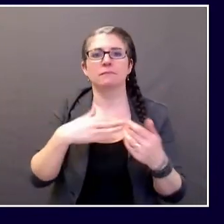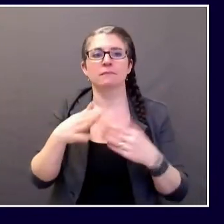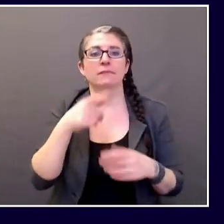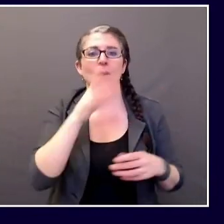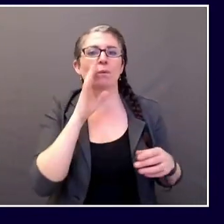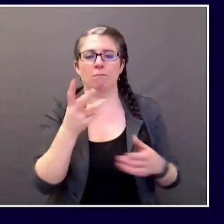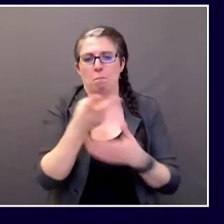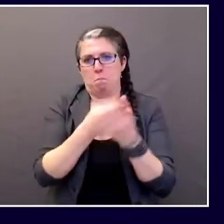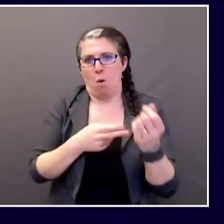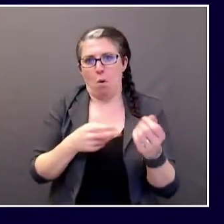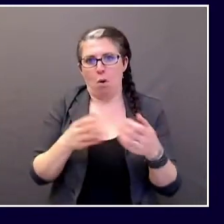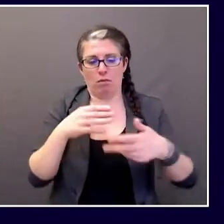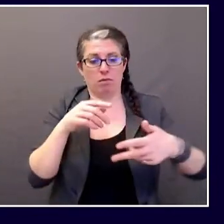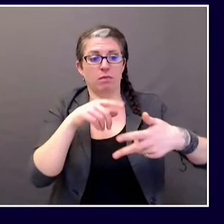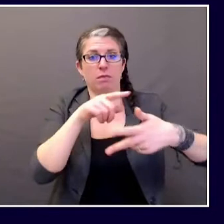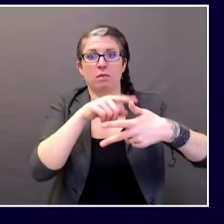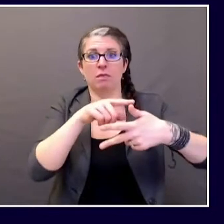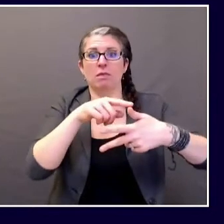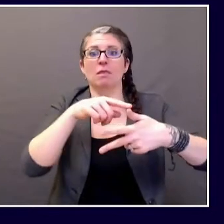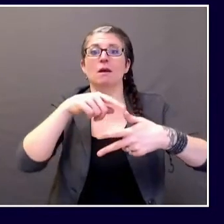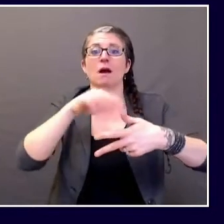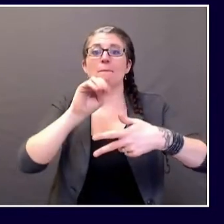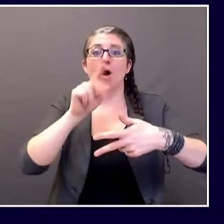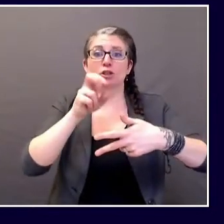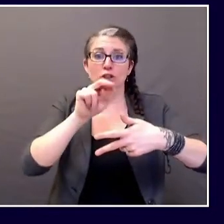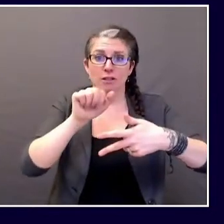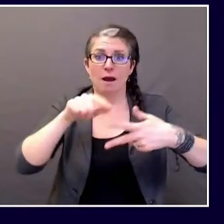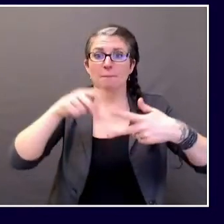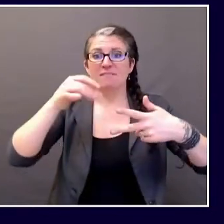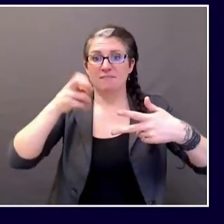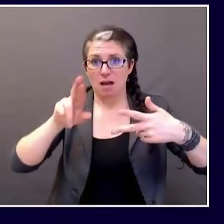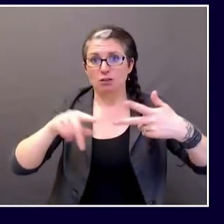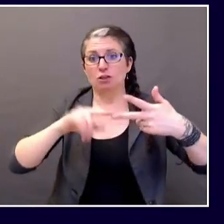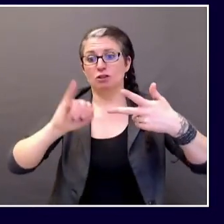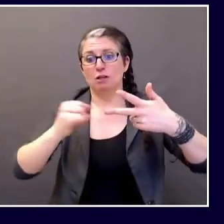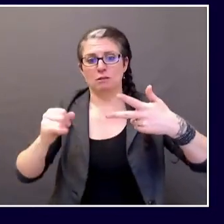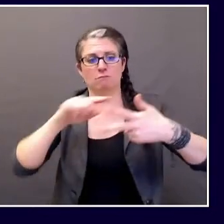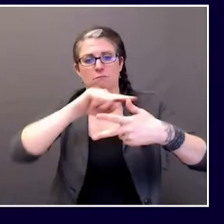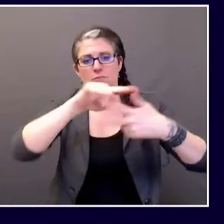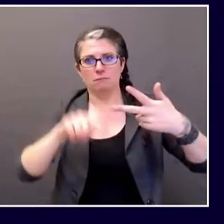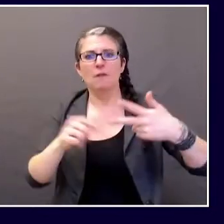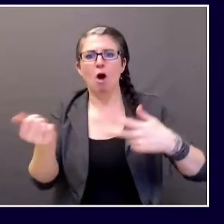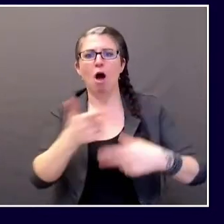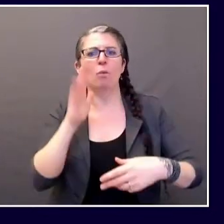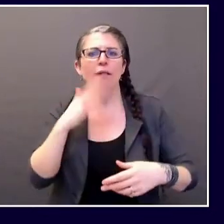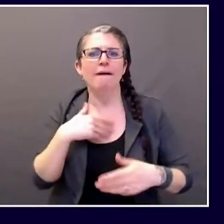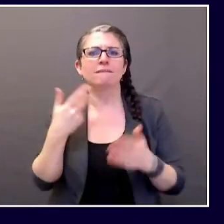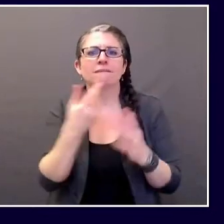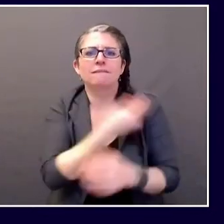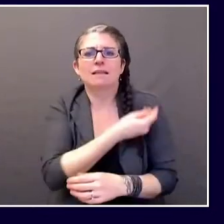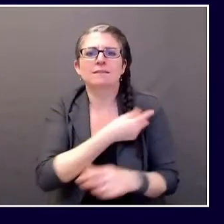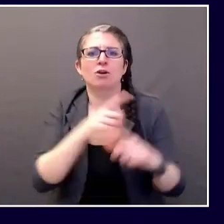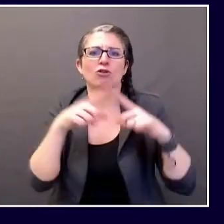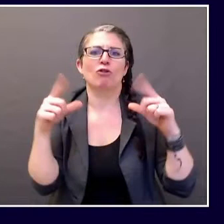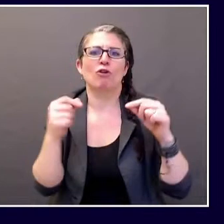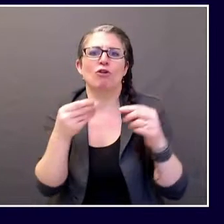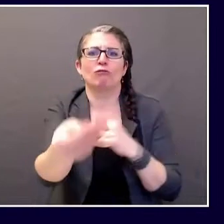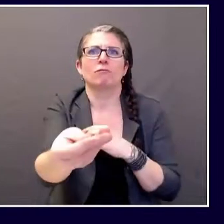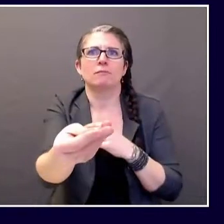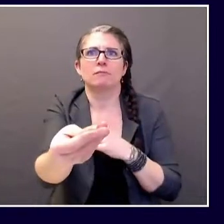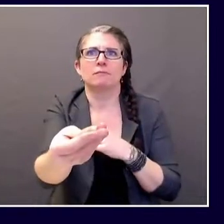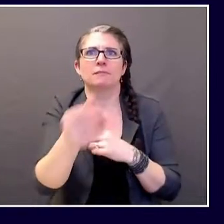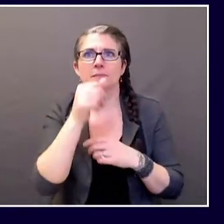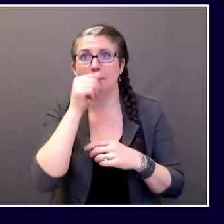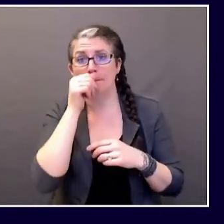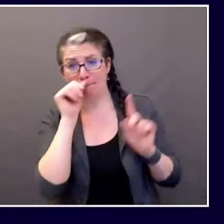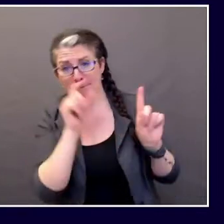It's a good idea to hold on to that. So could something like that be part of the plan for tourism this summer, so that as people are booking reservations,